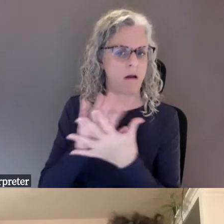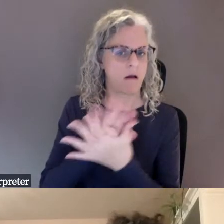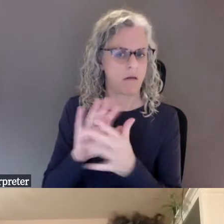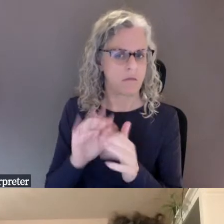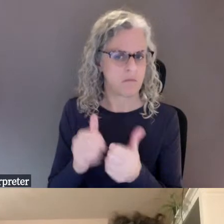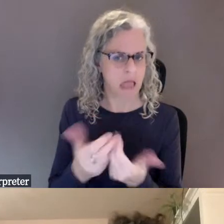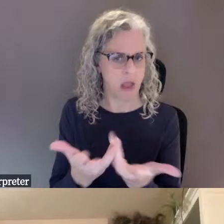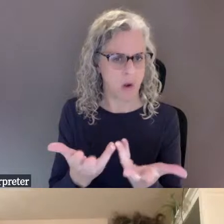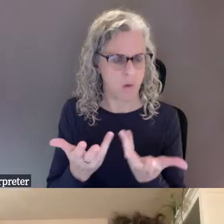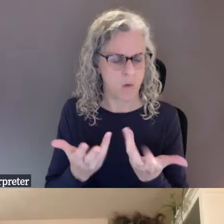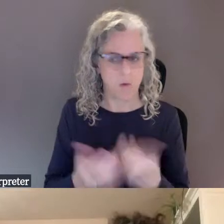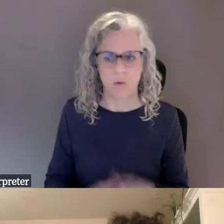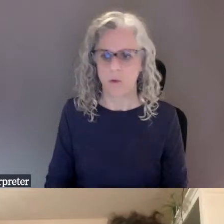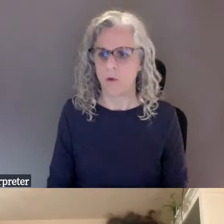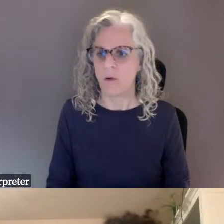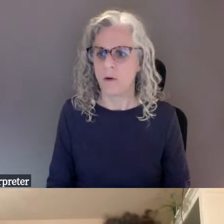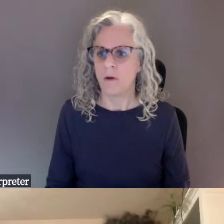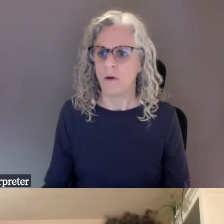that one.